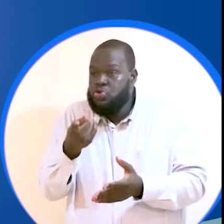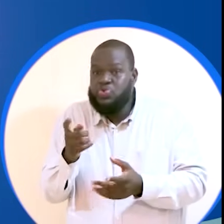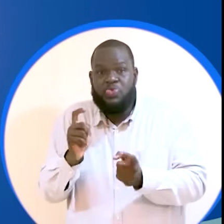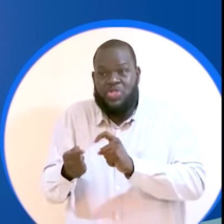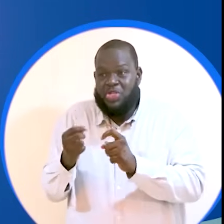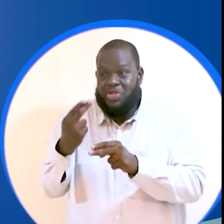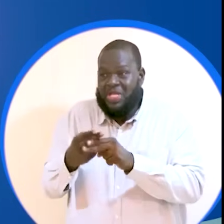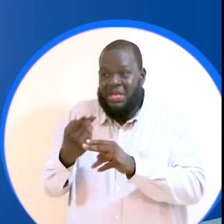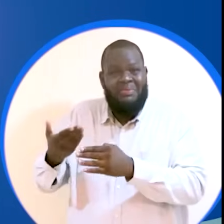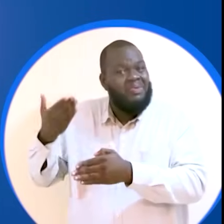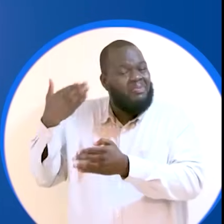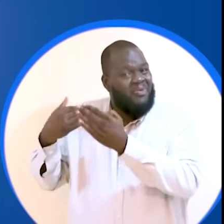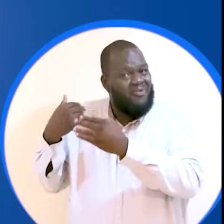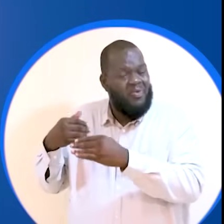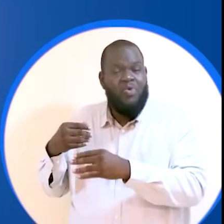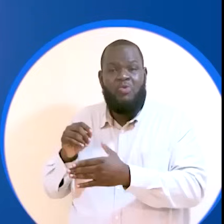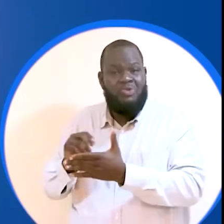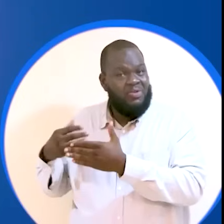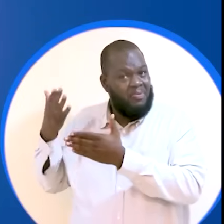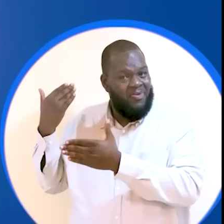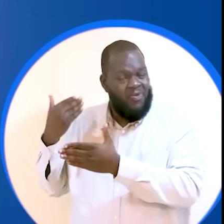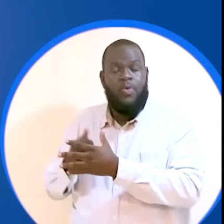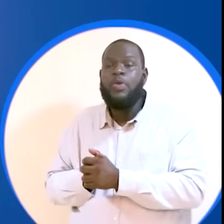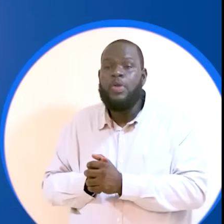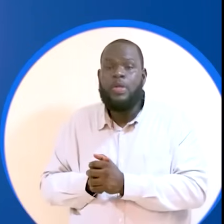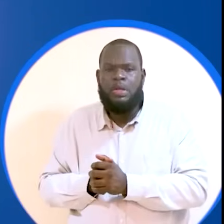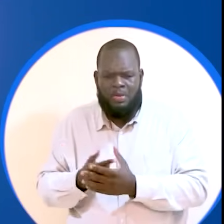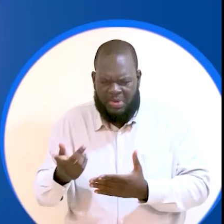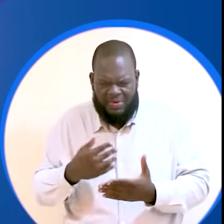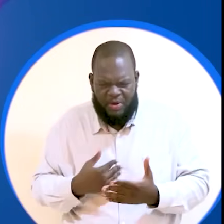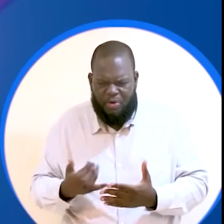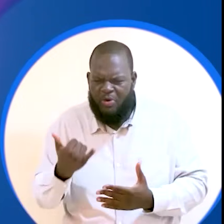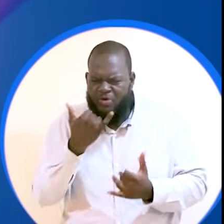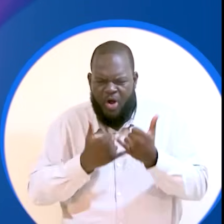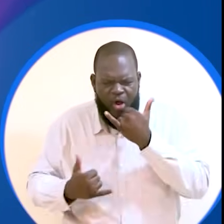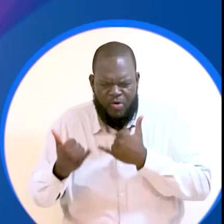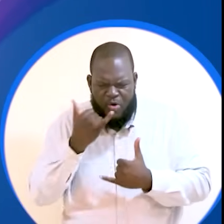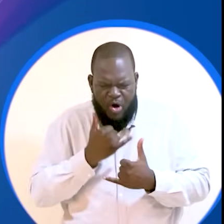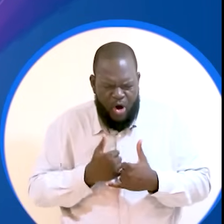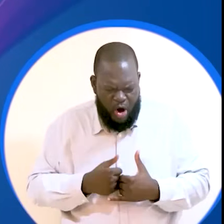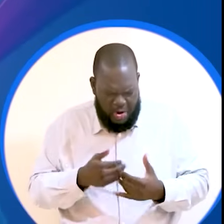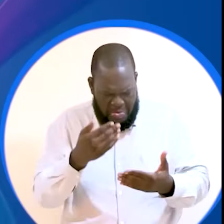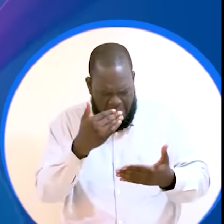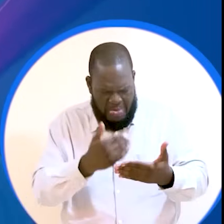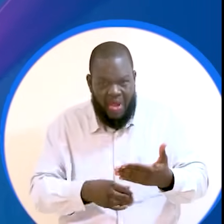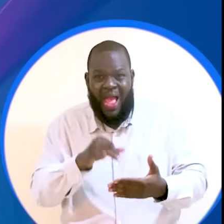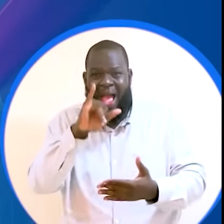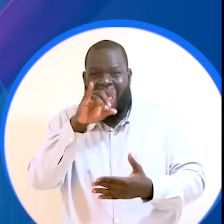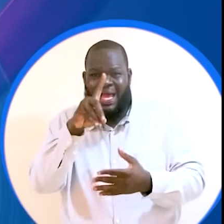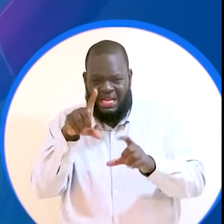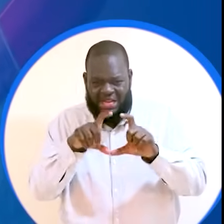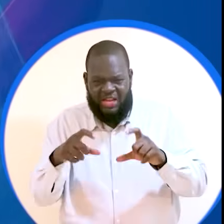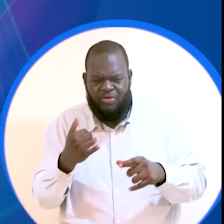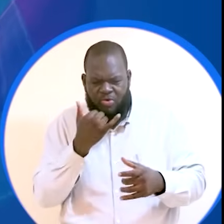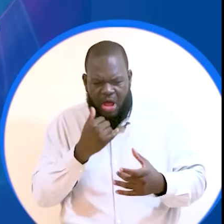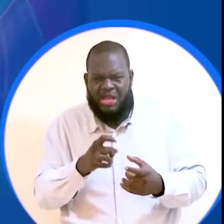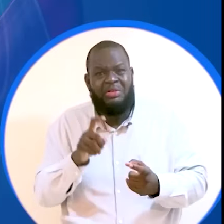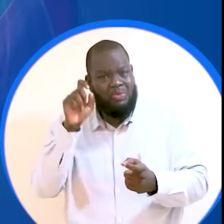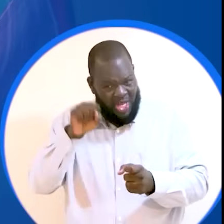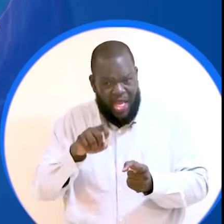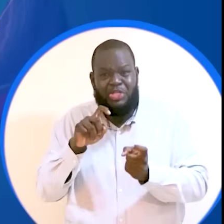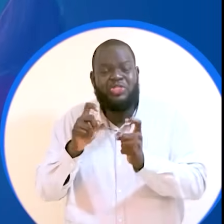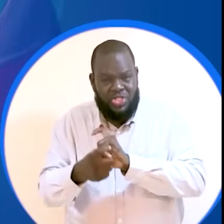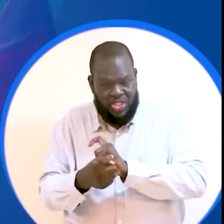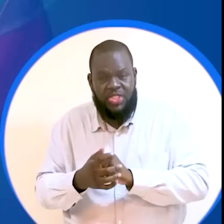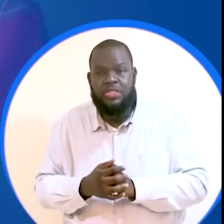last registered. Apply for corrections if there is incorrect information on their national ID cards. Persons who